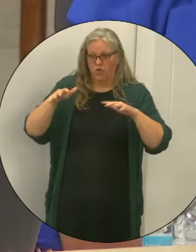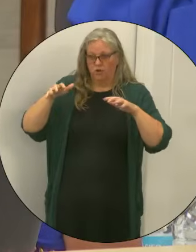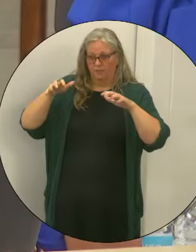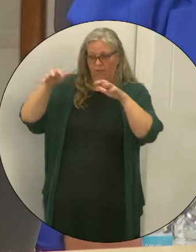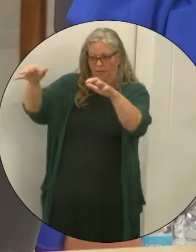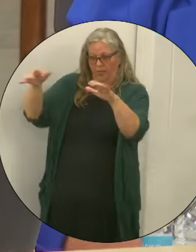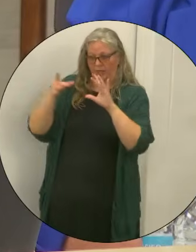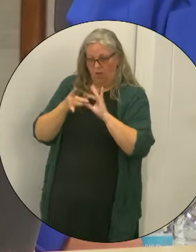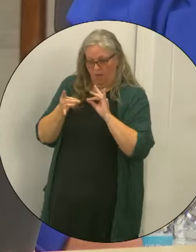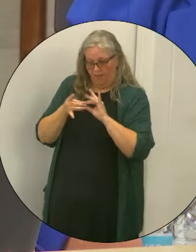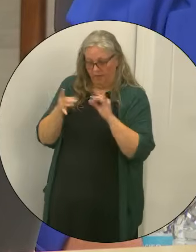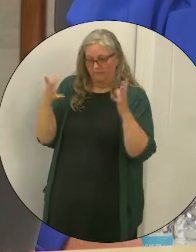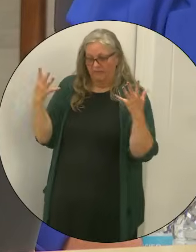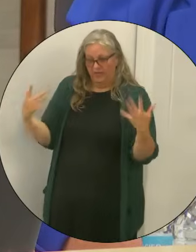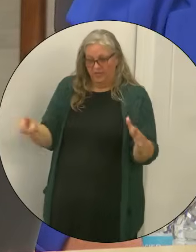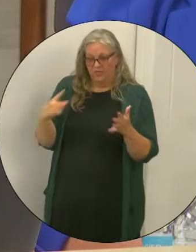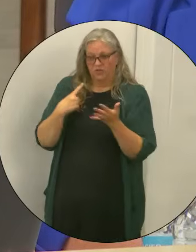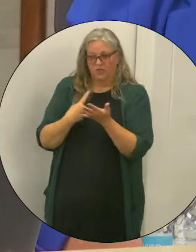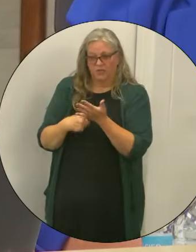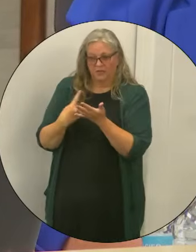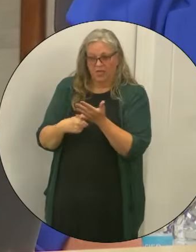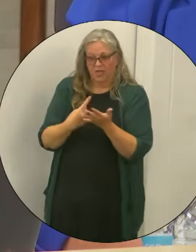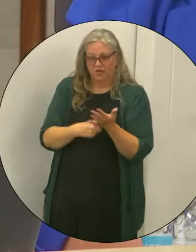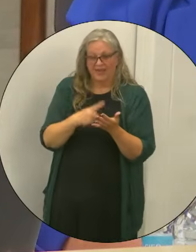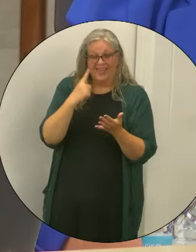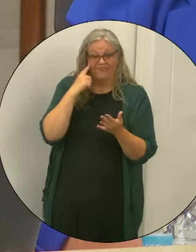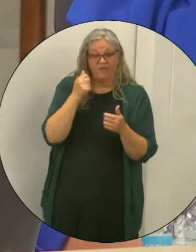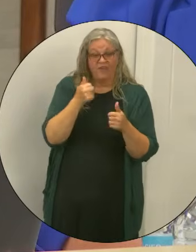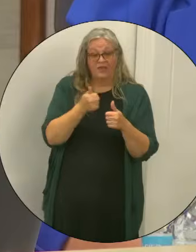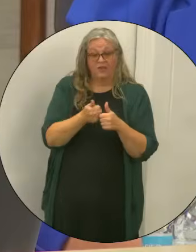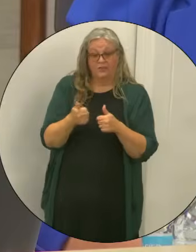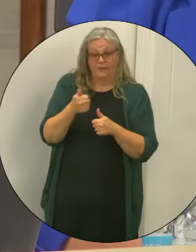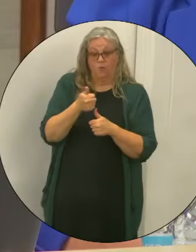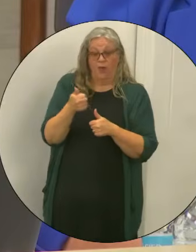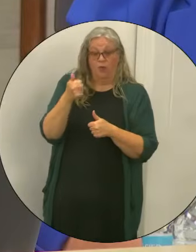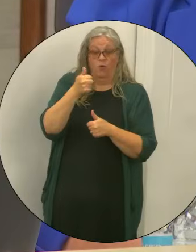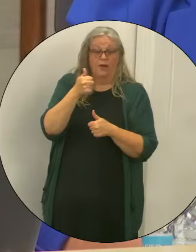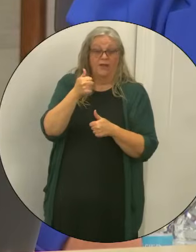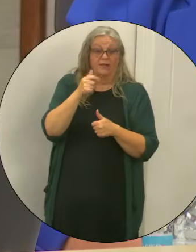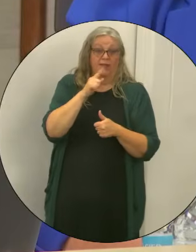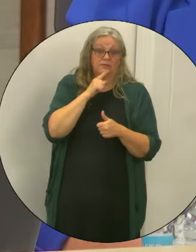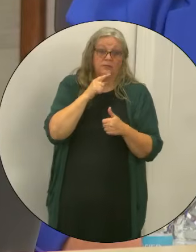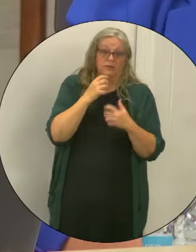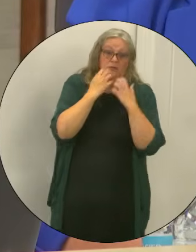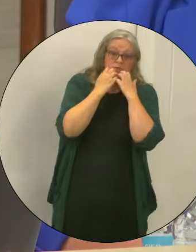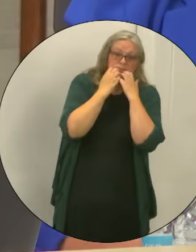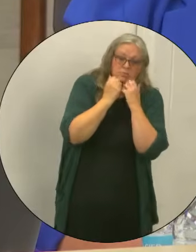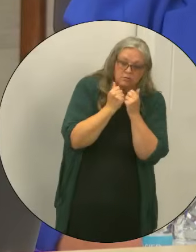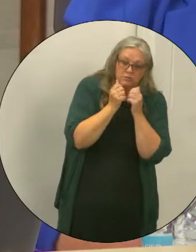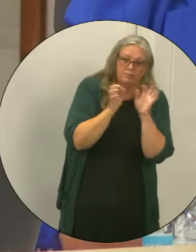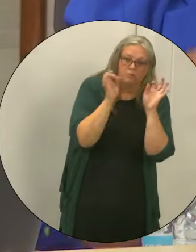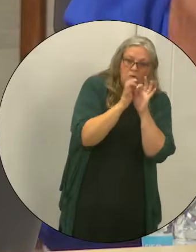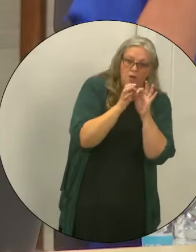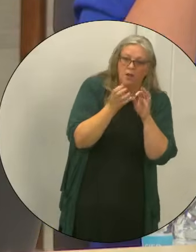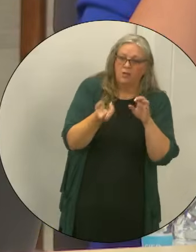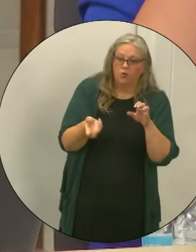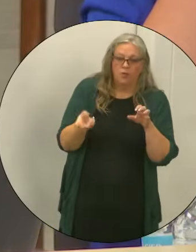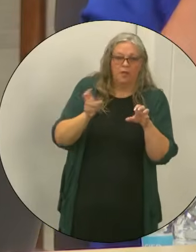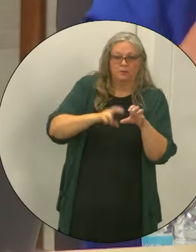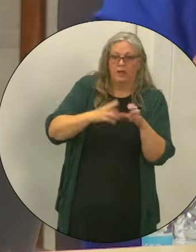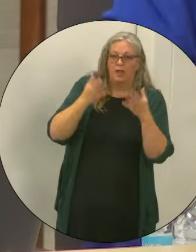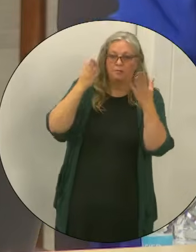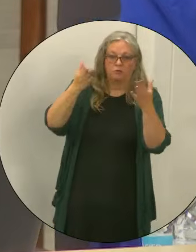discussion, if there is a priority that is a big deal for you, you can hop on here and make a